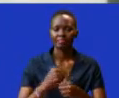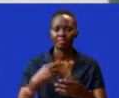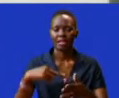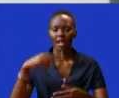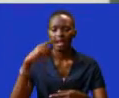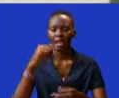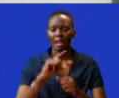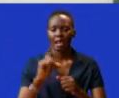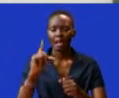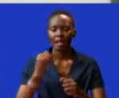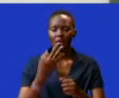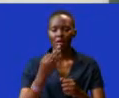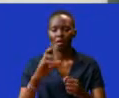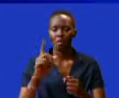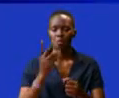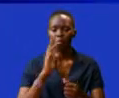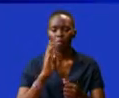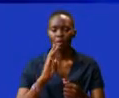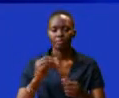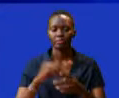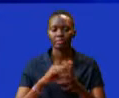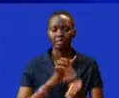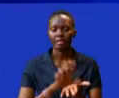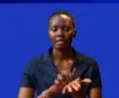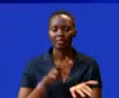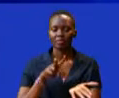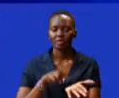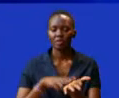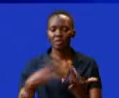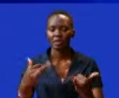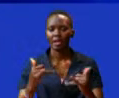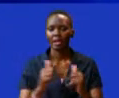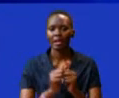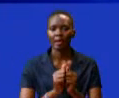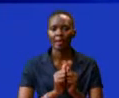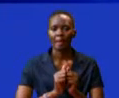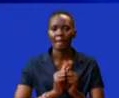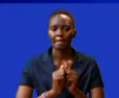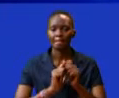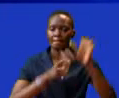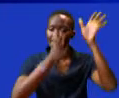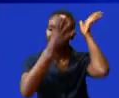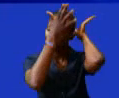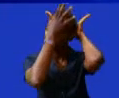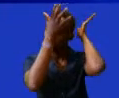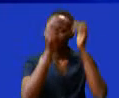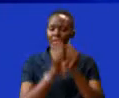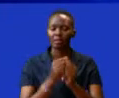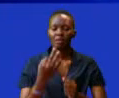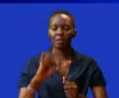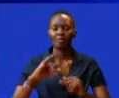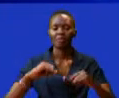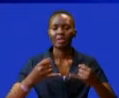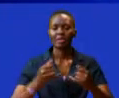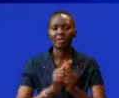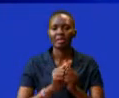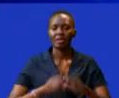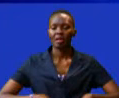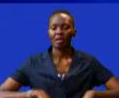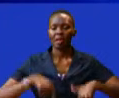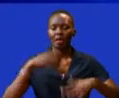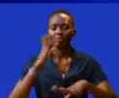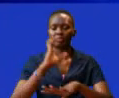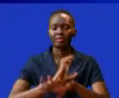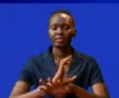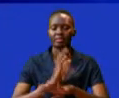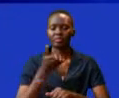level of water on Lake Victoria. Jadolo Ezekiel Odero mar kanisa mar New Life Church odiochieng' ma kawuono ne omolo e